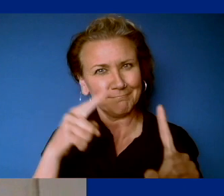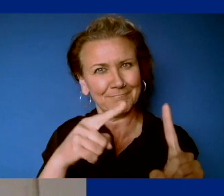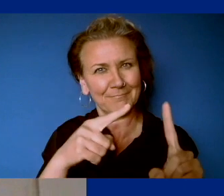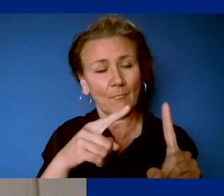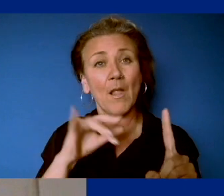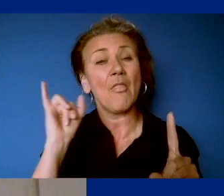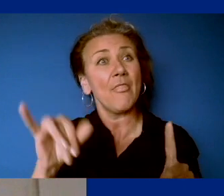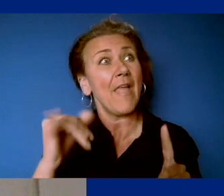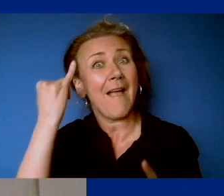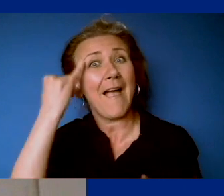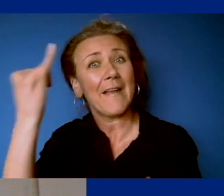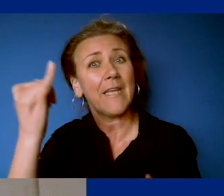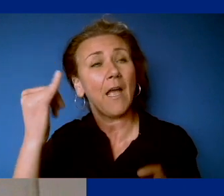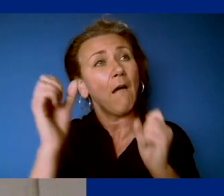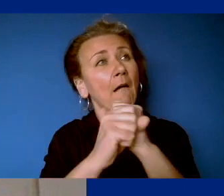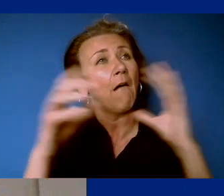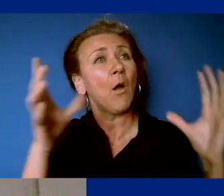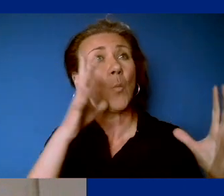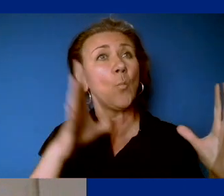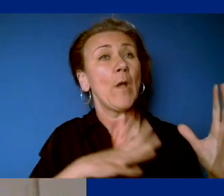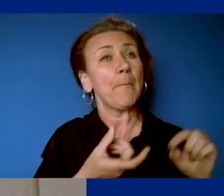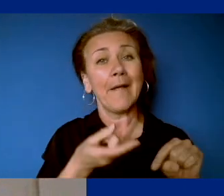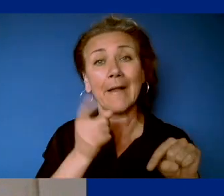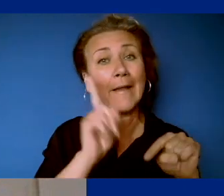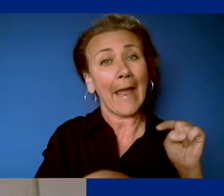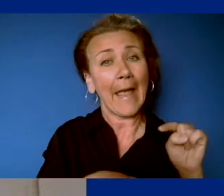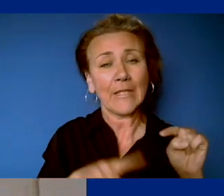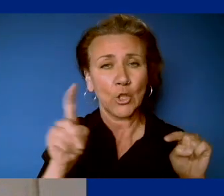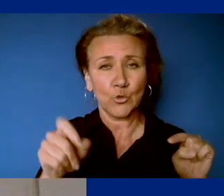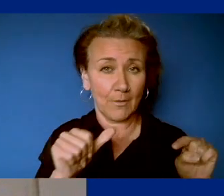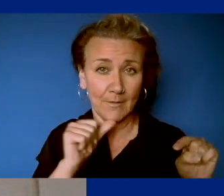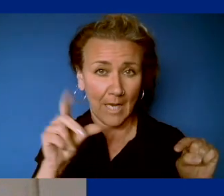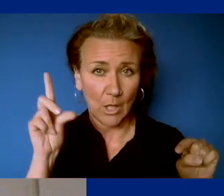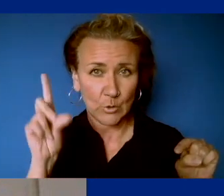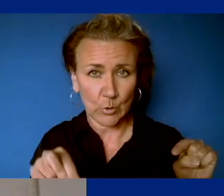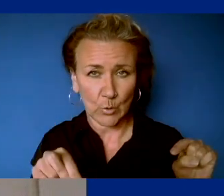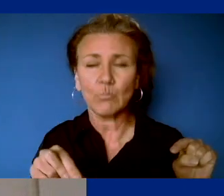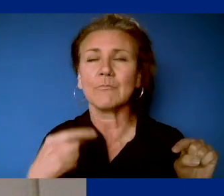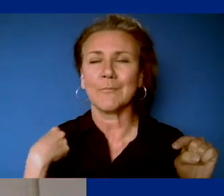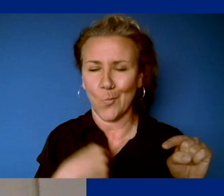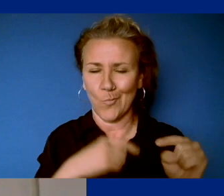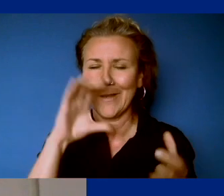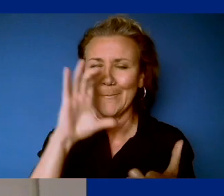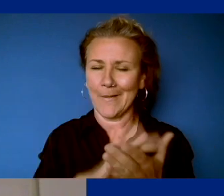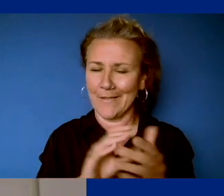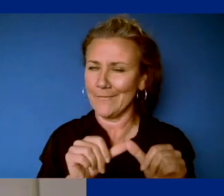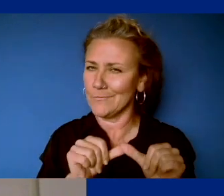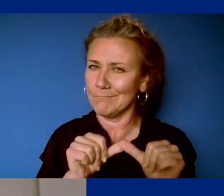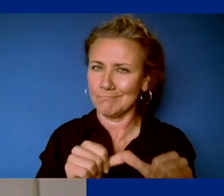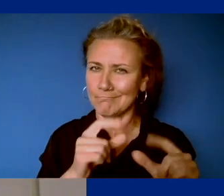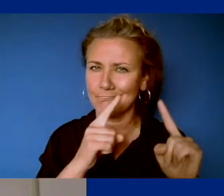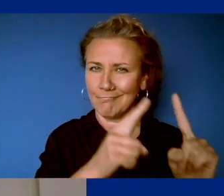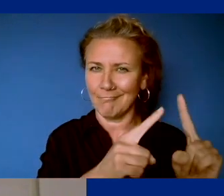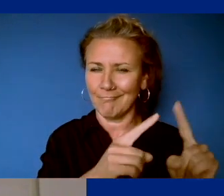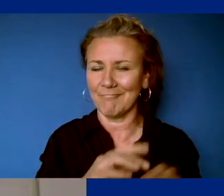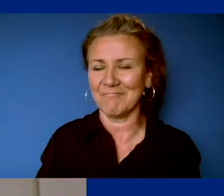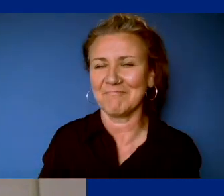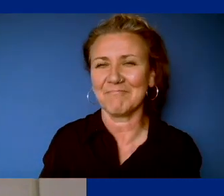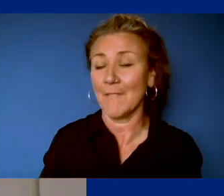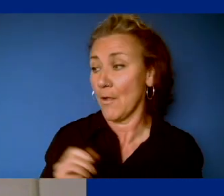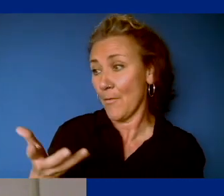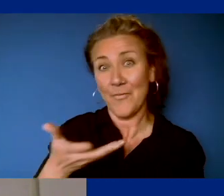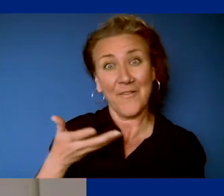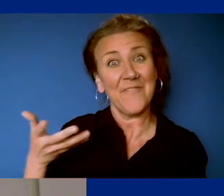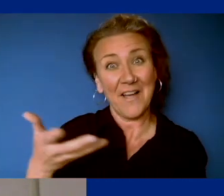fighting mistaken, preconceived notions of what women can't and shouldn't do. The 5 of us,